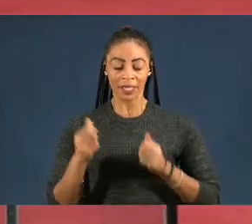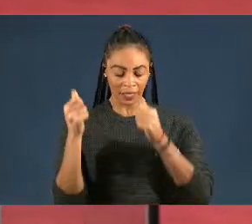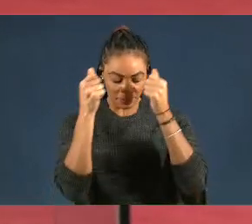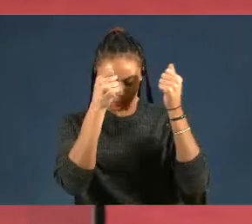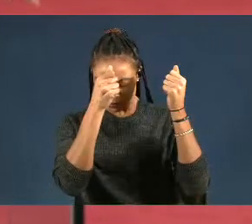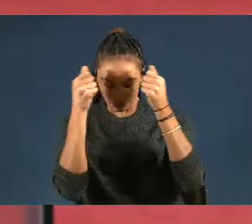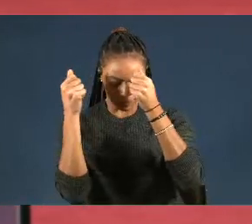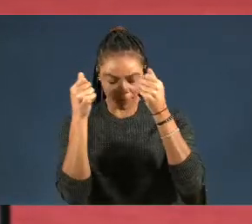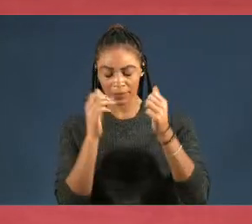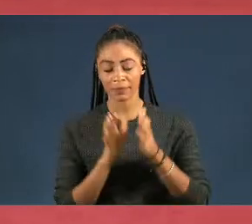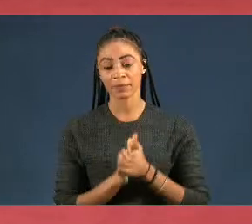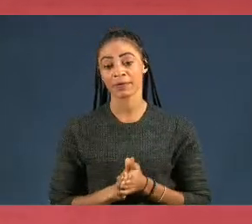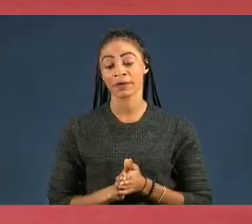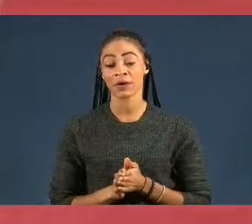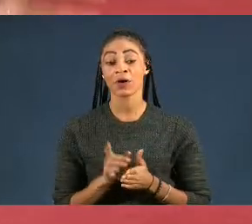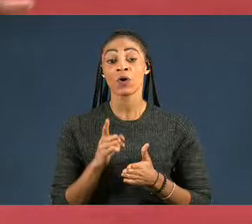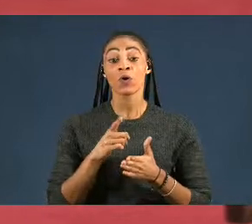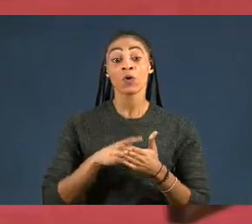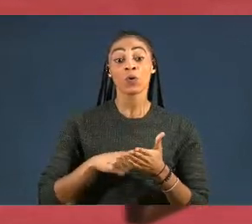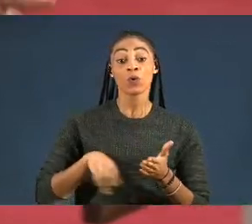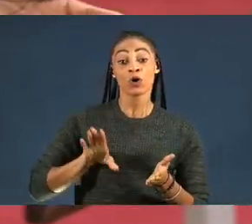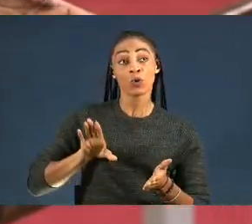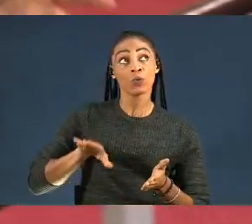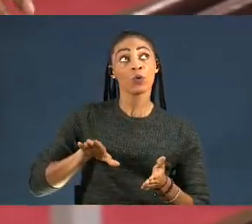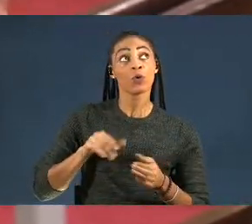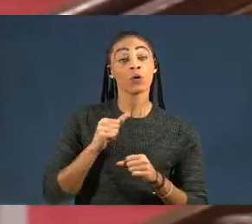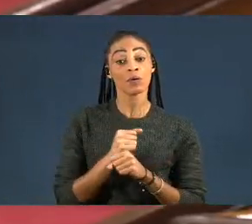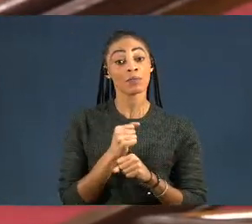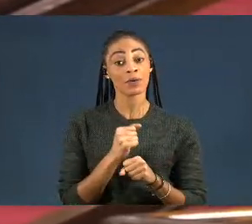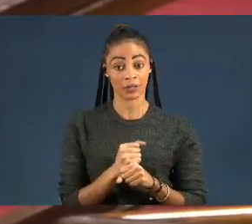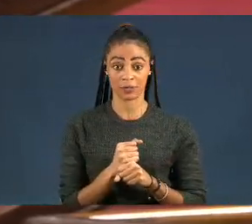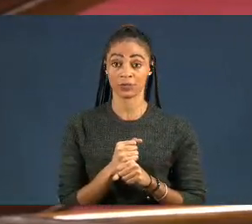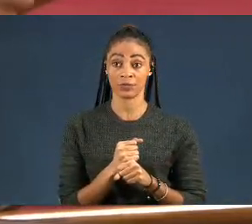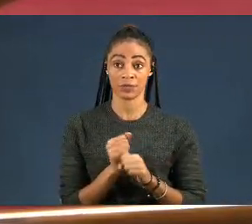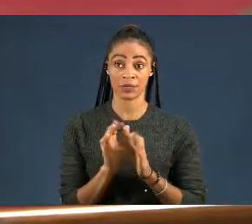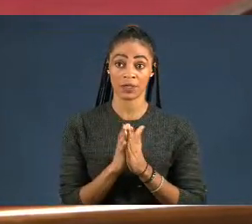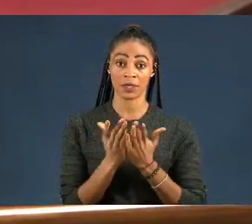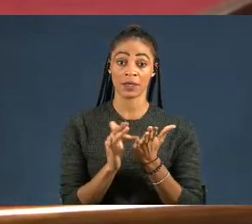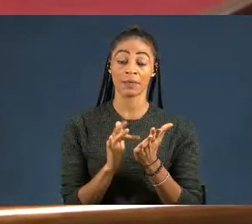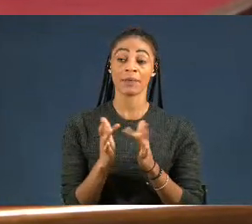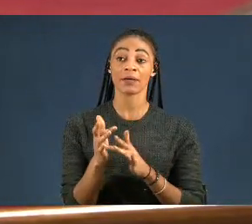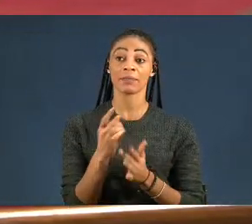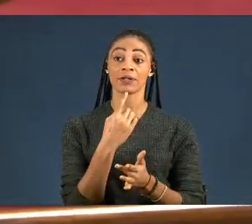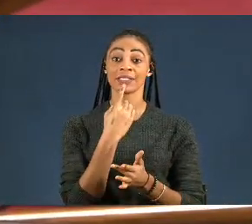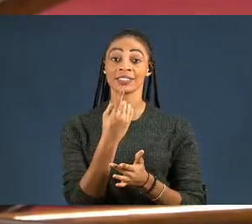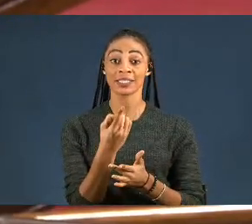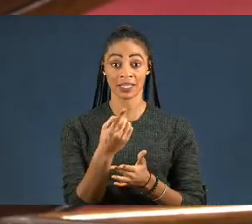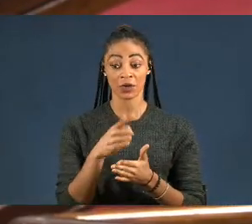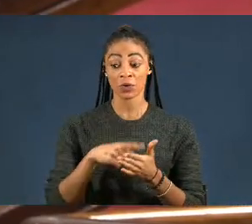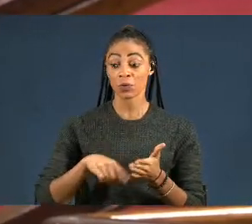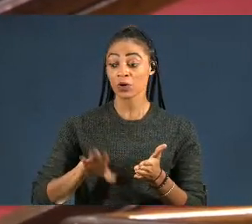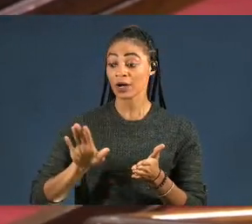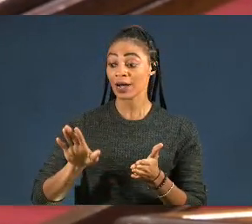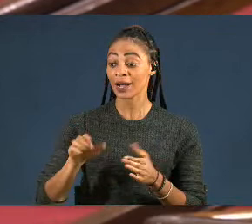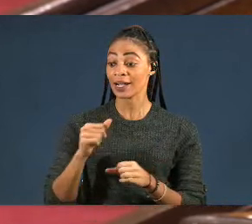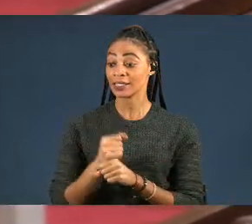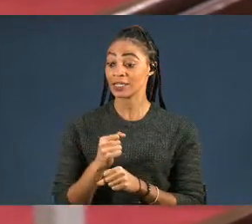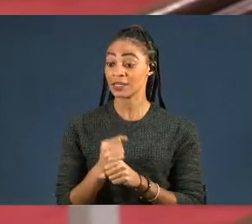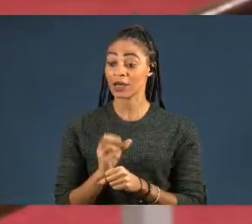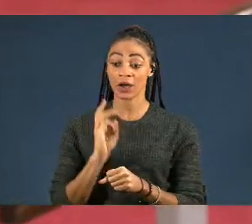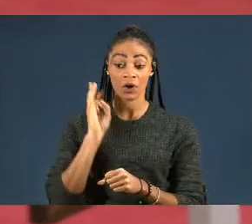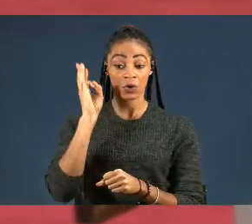And what this lady has done, actually, the Bible says that from the words of the Lord Jesus, he said, what she has done today will be